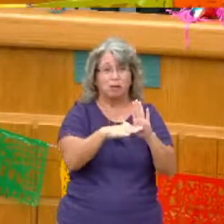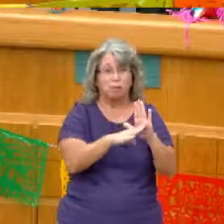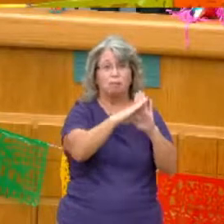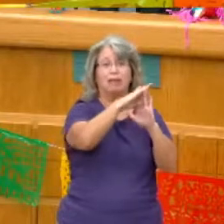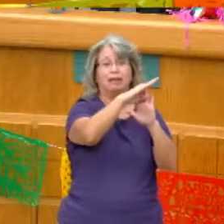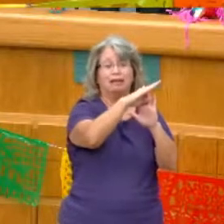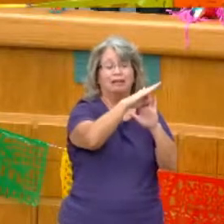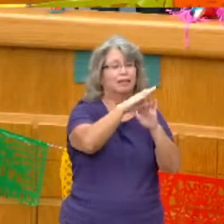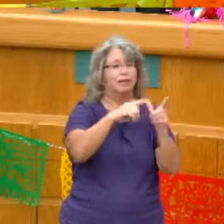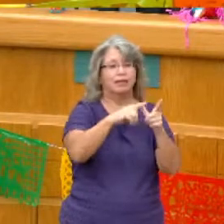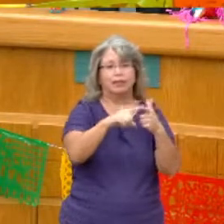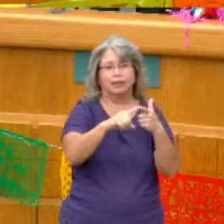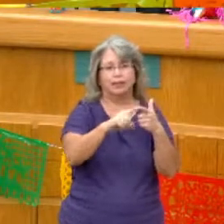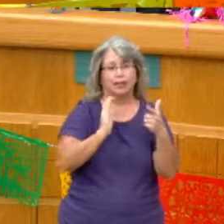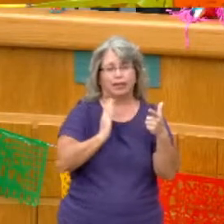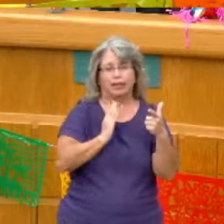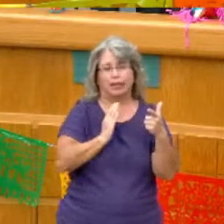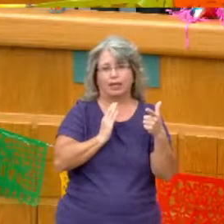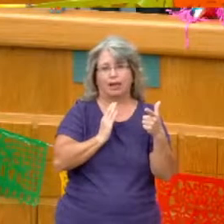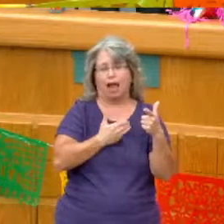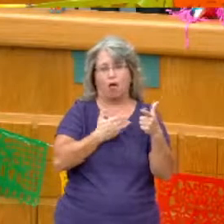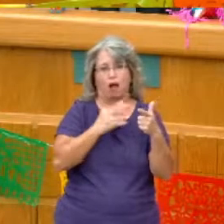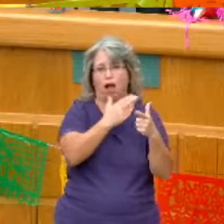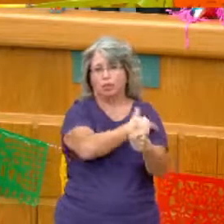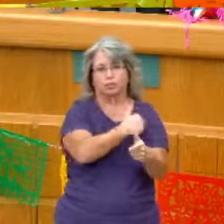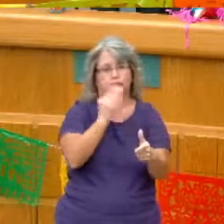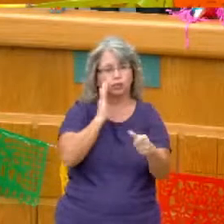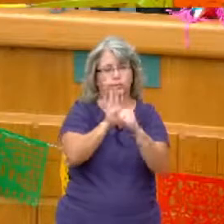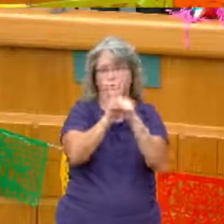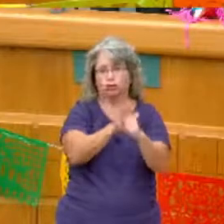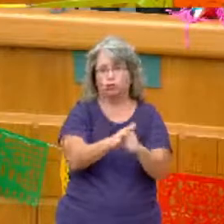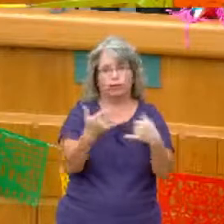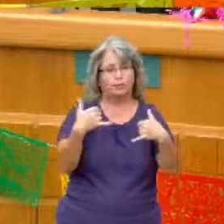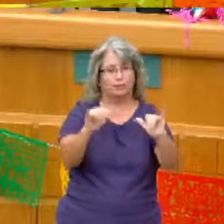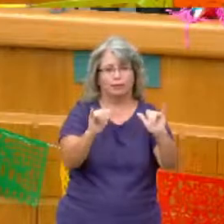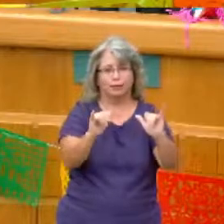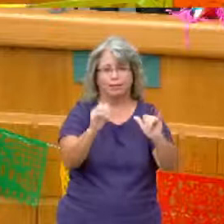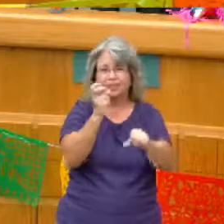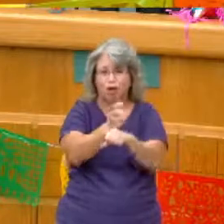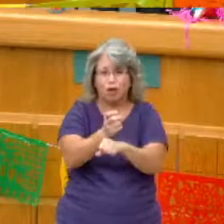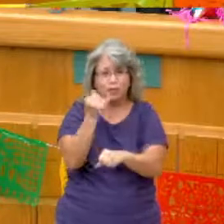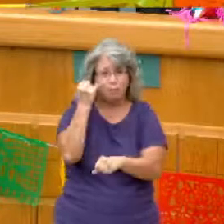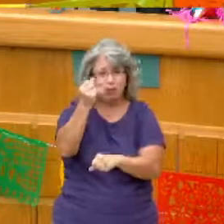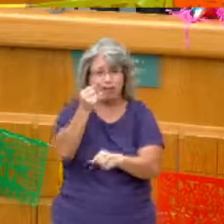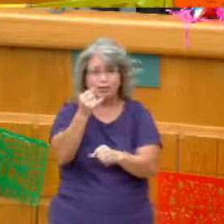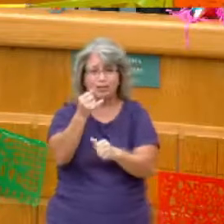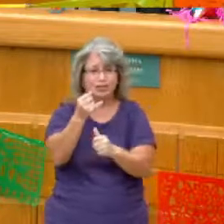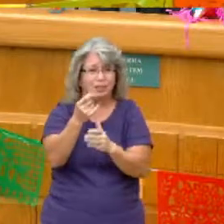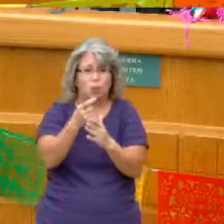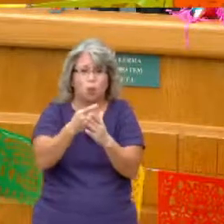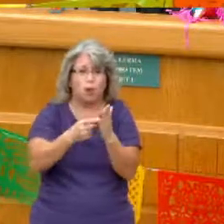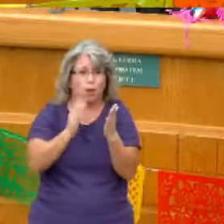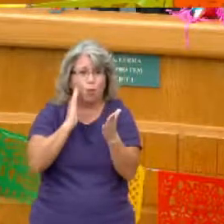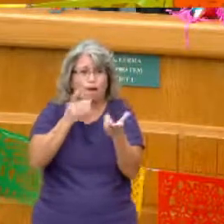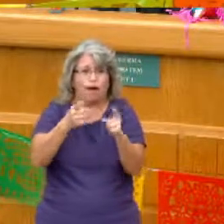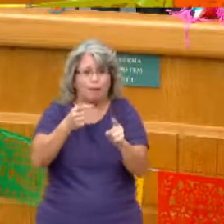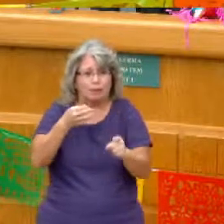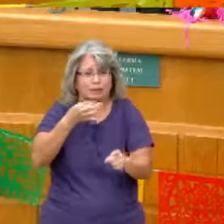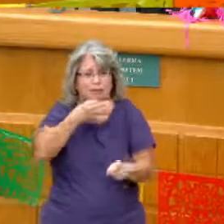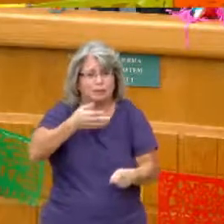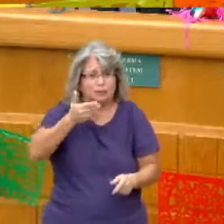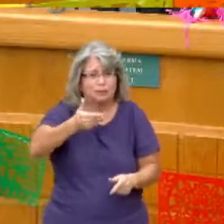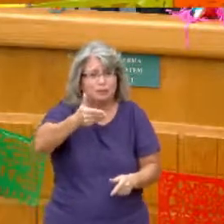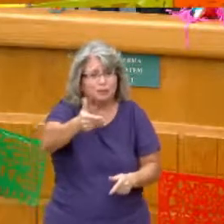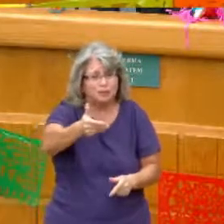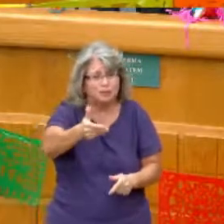in the hospital. So it's hard to imagine what is yet to come for us. So why I say all of that is because I